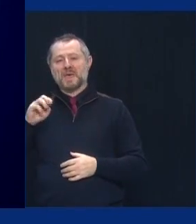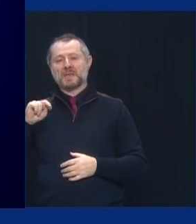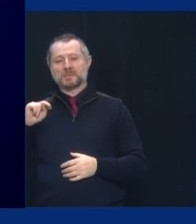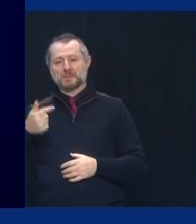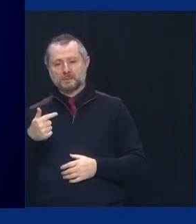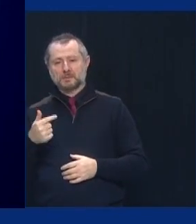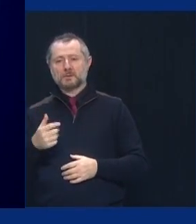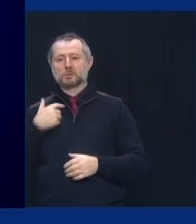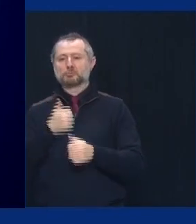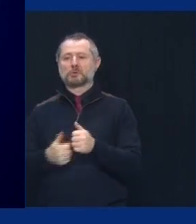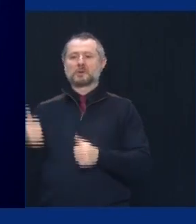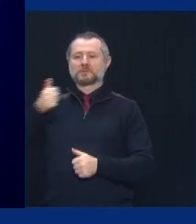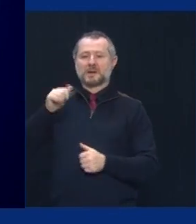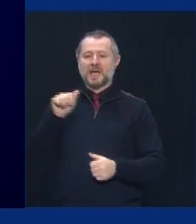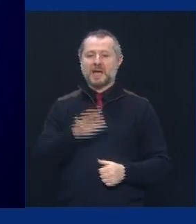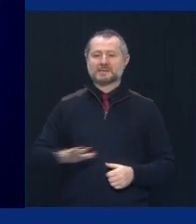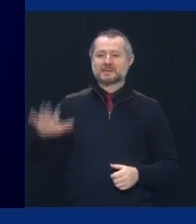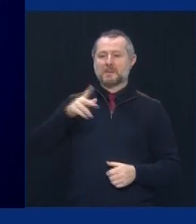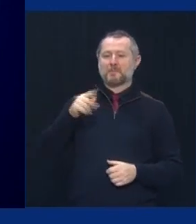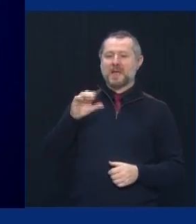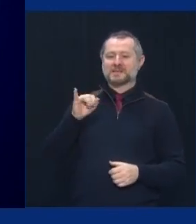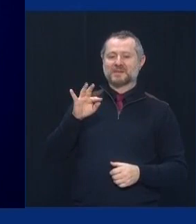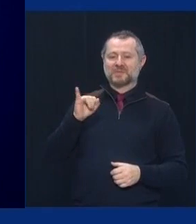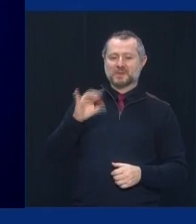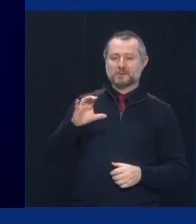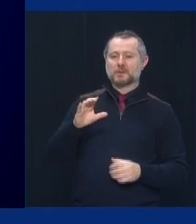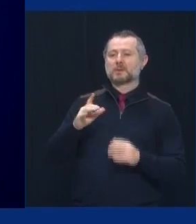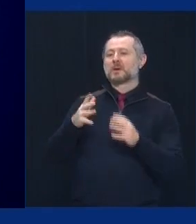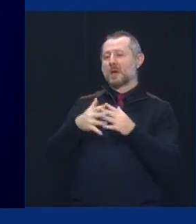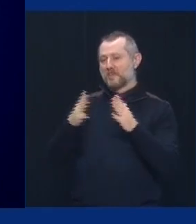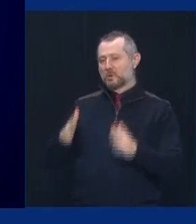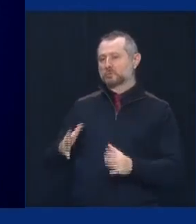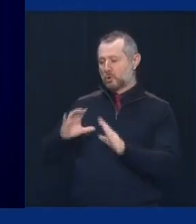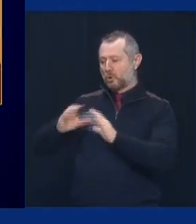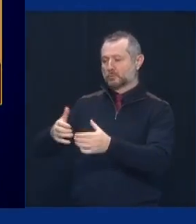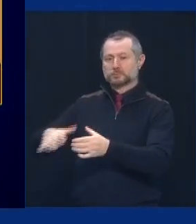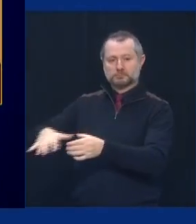Asian Pacific American Caucus. So good to be with you, Grace. Thank you.